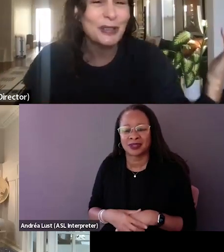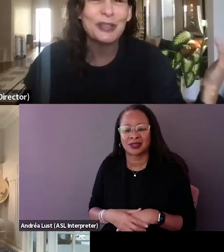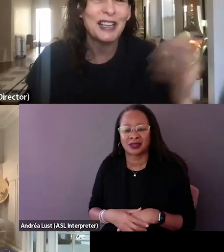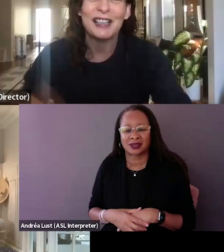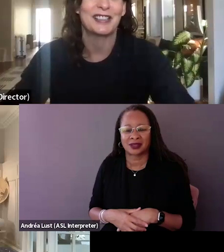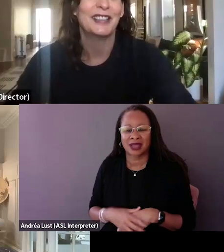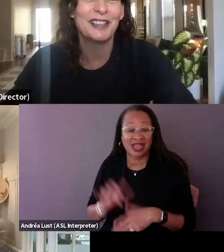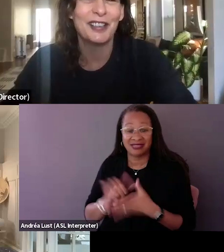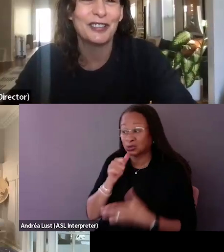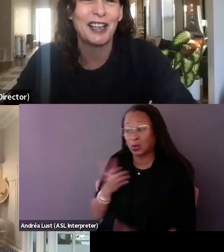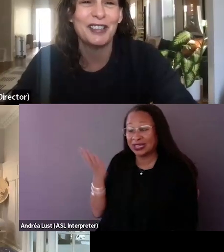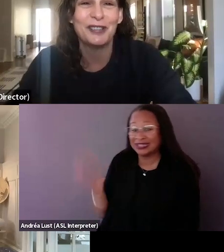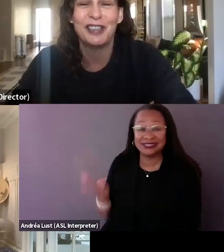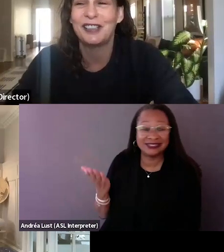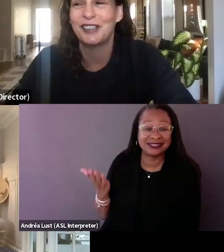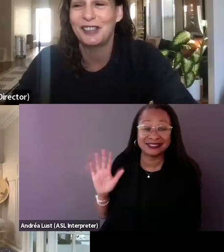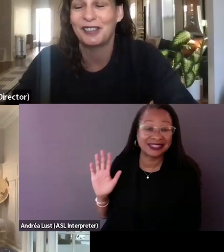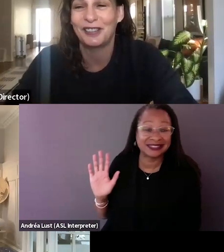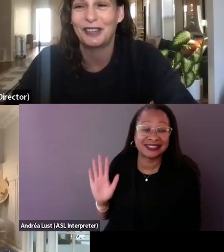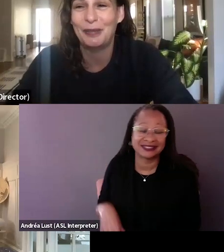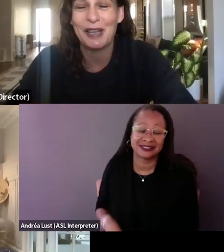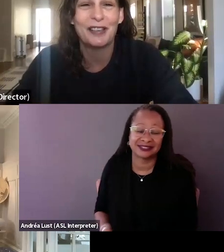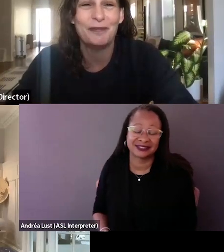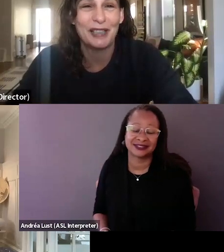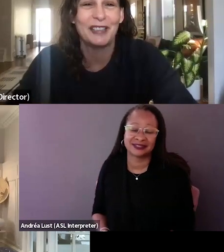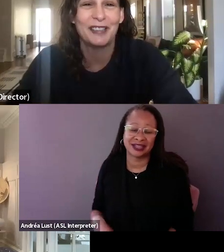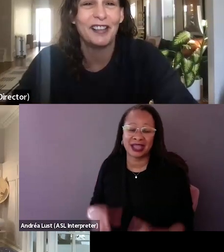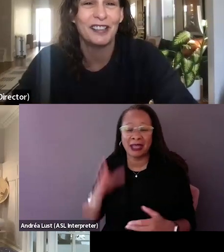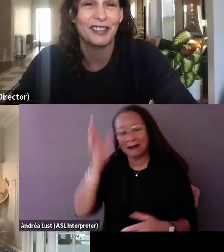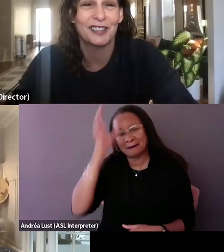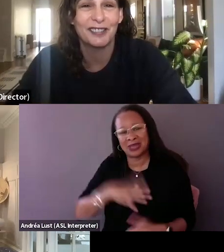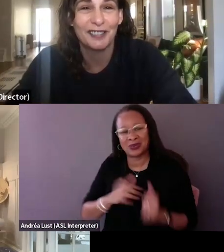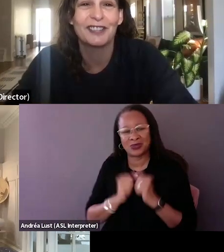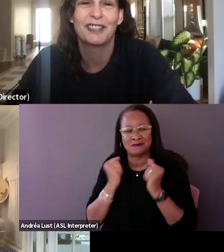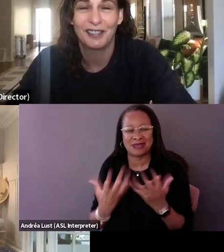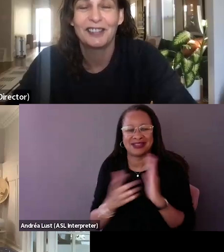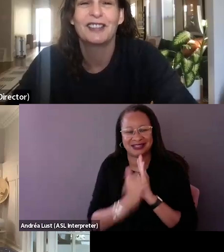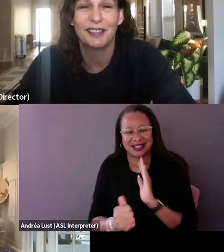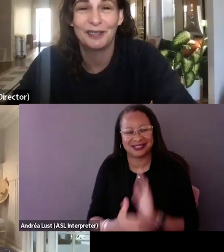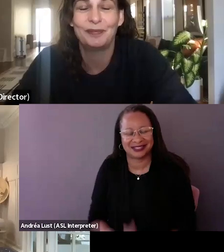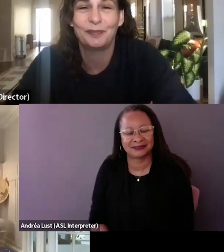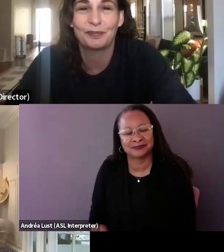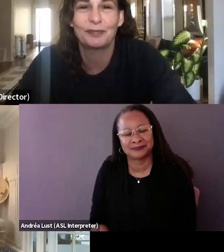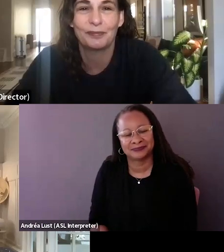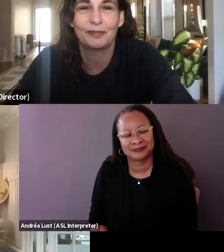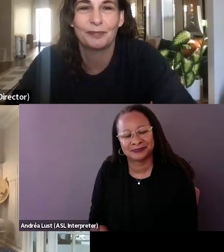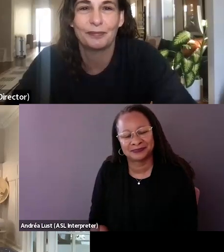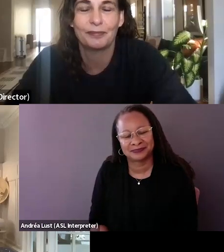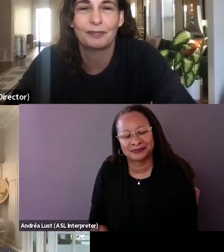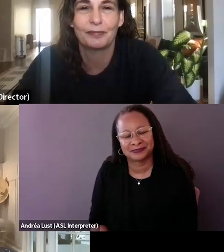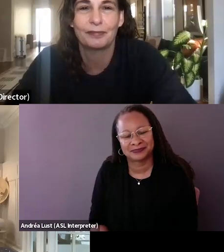that is who he is, you know, that is who he is. He's a man of many talents. We at